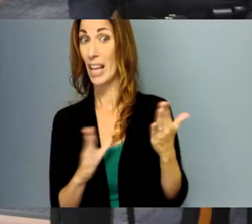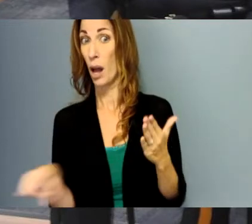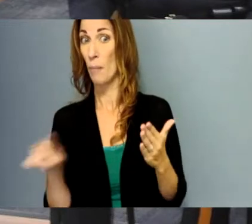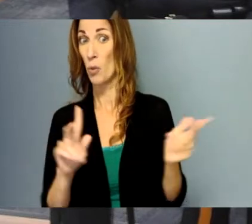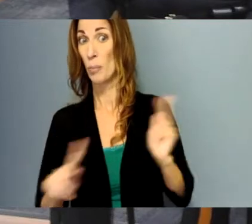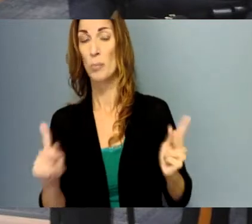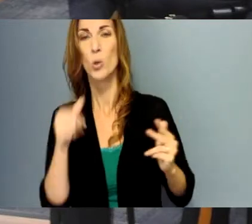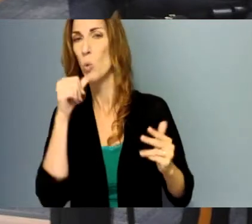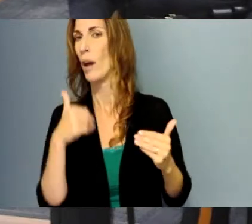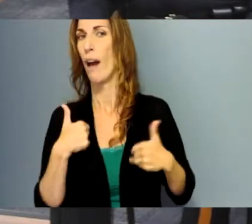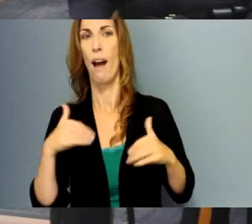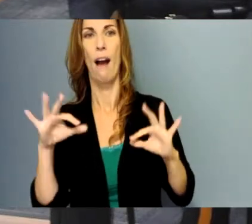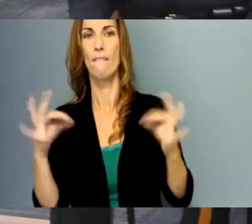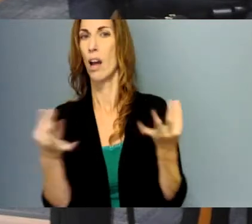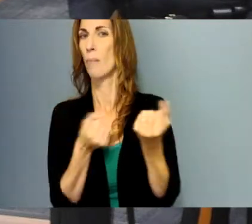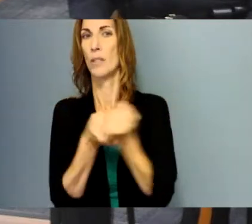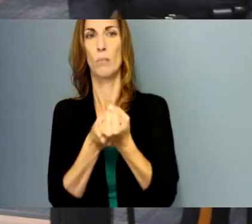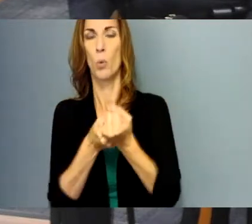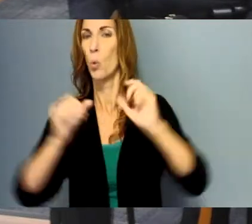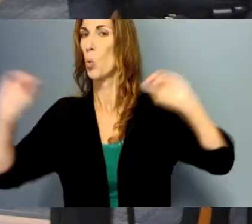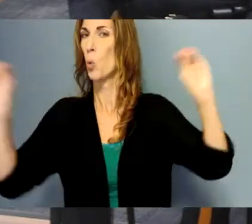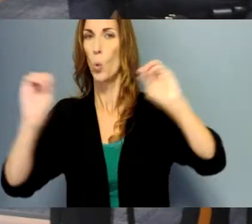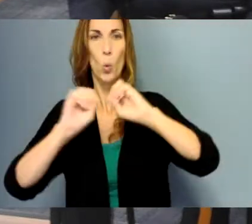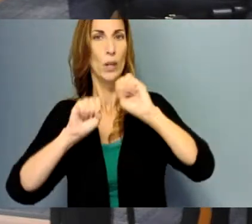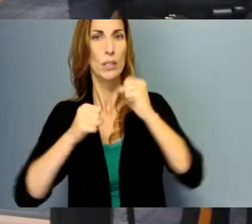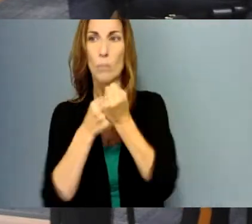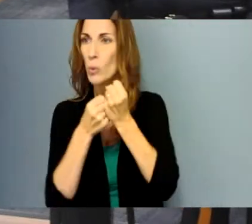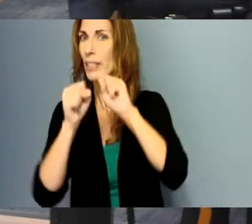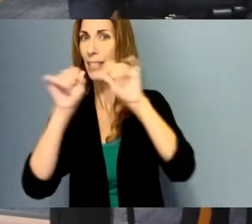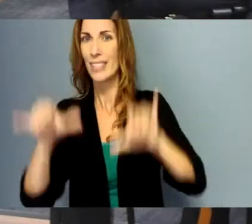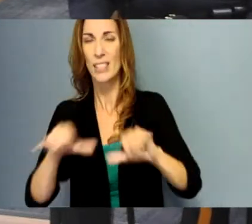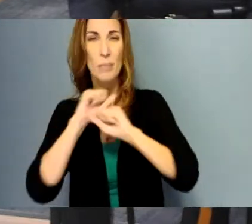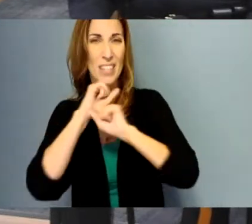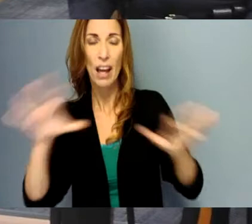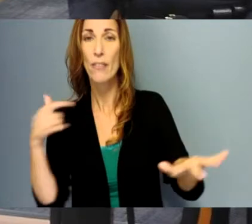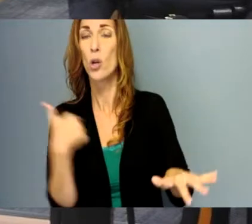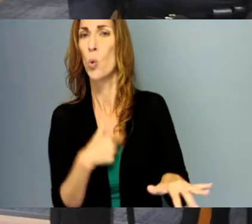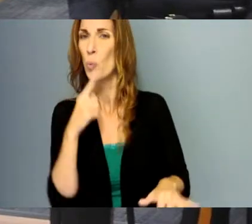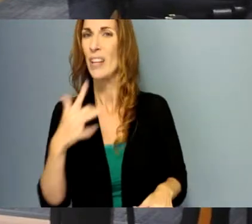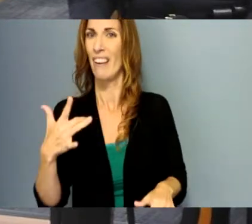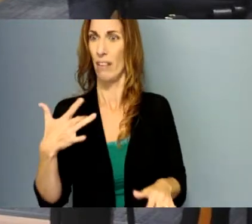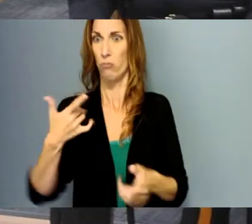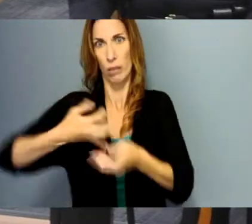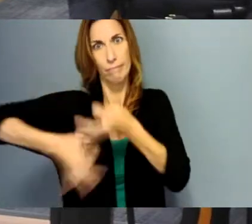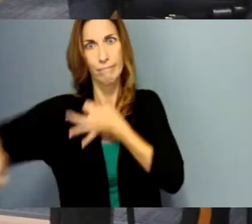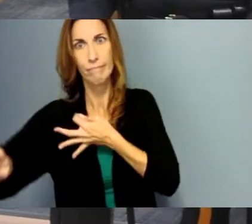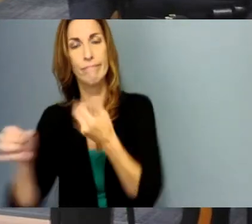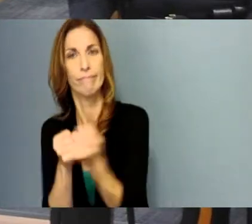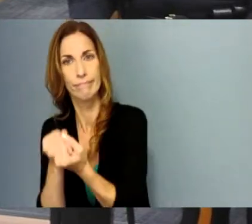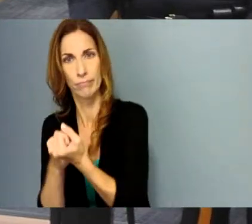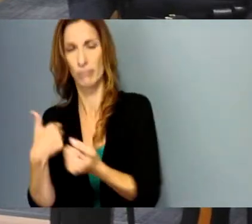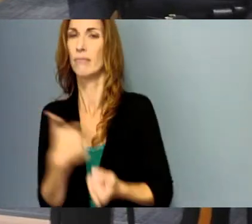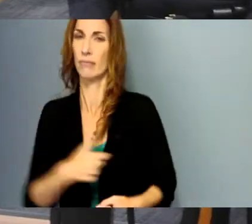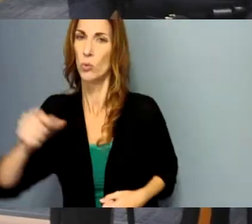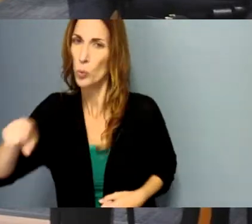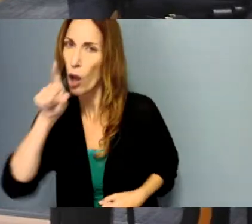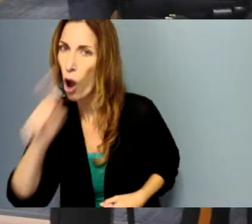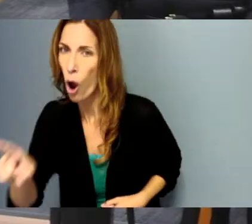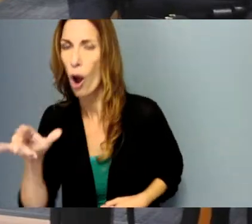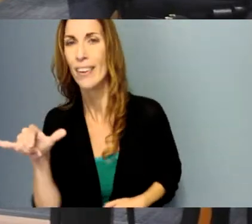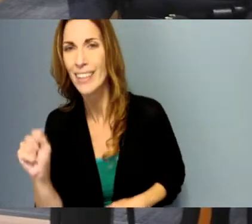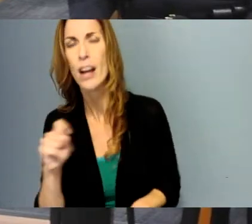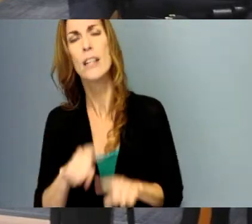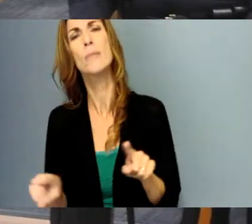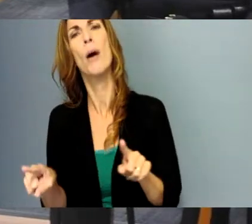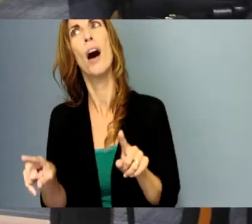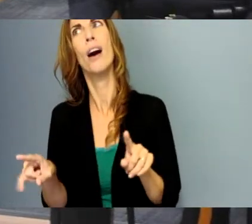have any family members, any support systems, none of that. So we are filling that void, but more importantly, we are, becoming